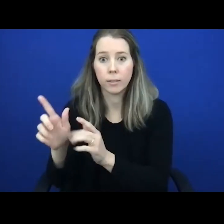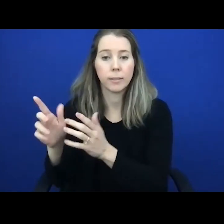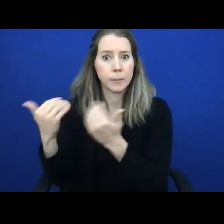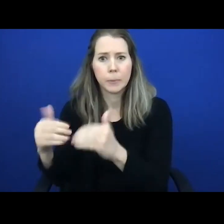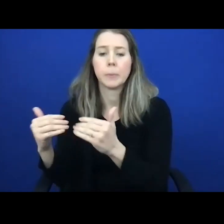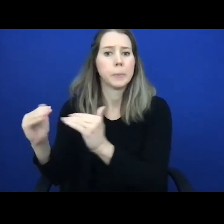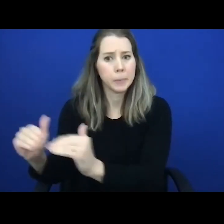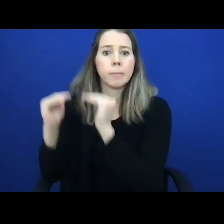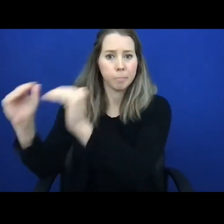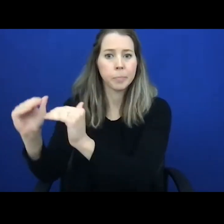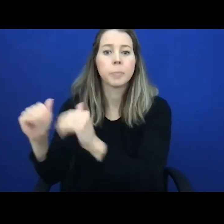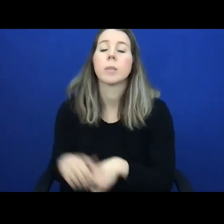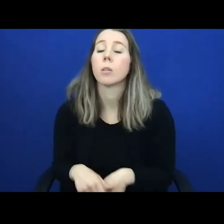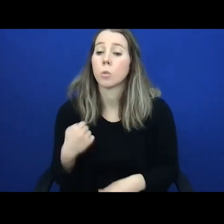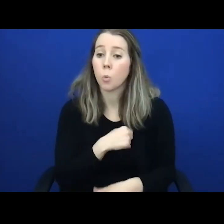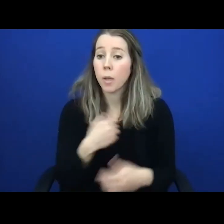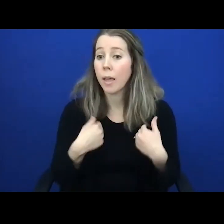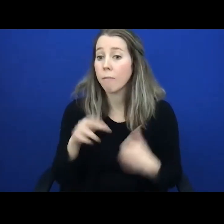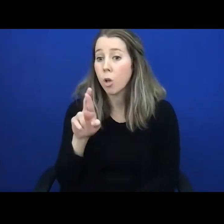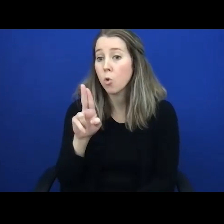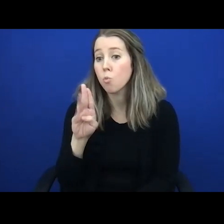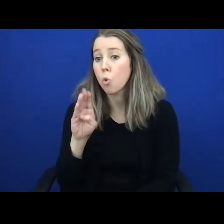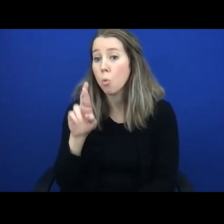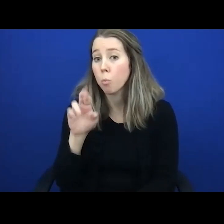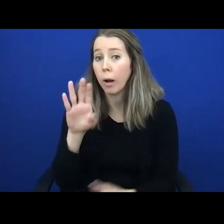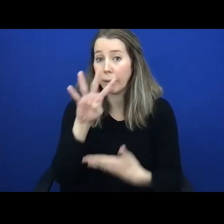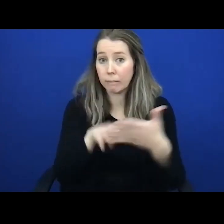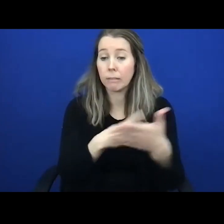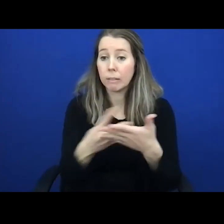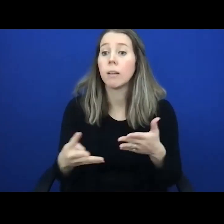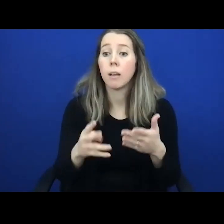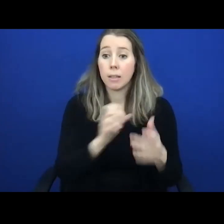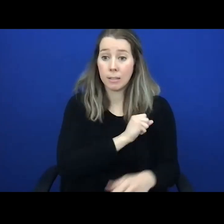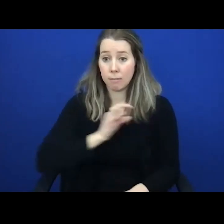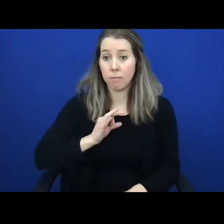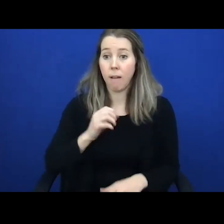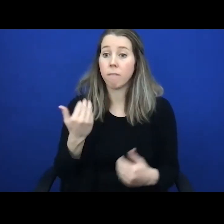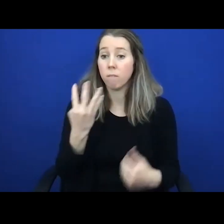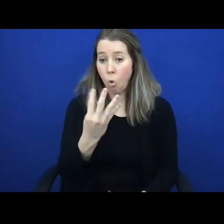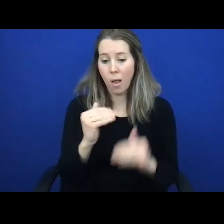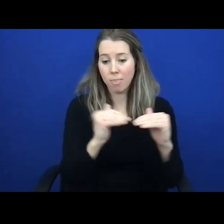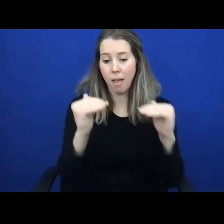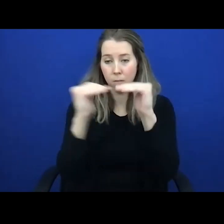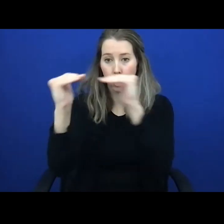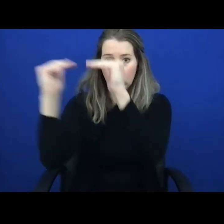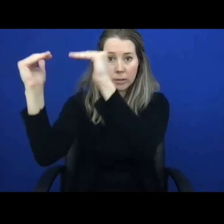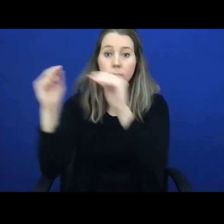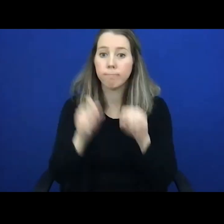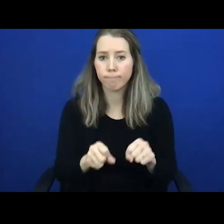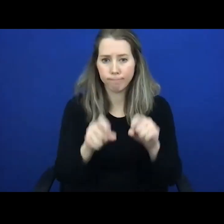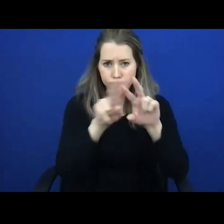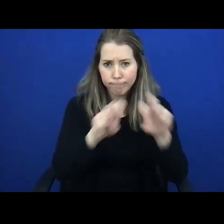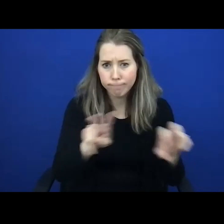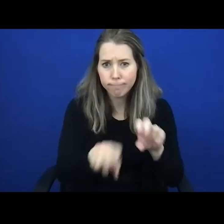our rubric allows for faculty to make 4 levels of assessing any one competency